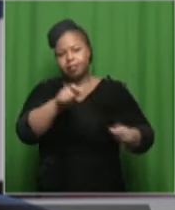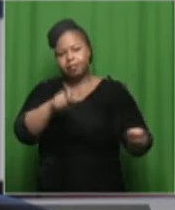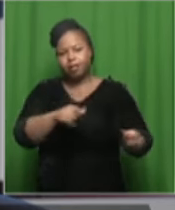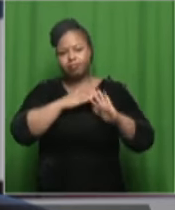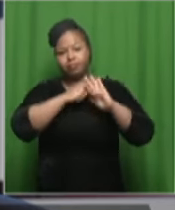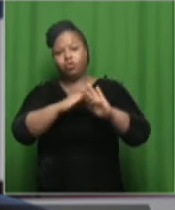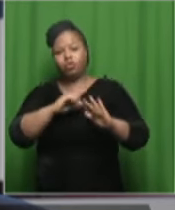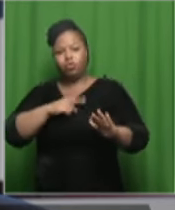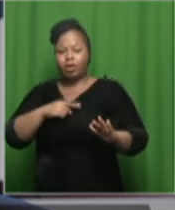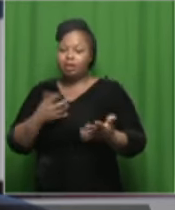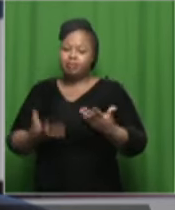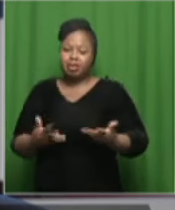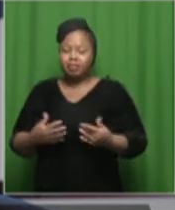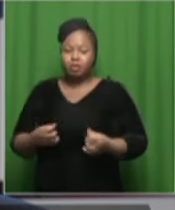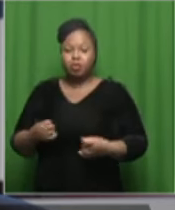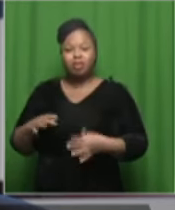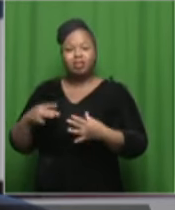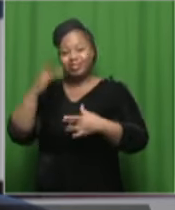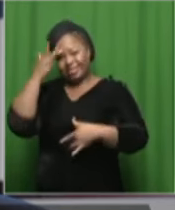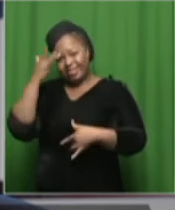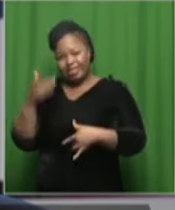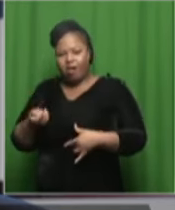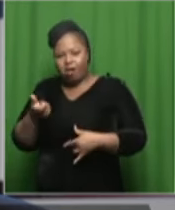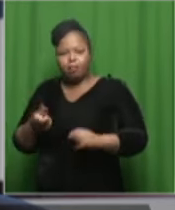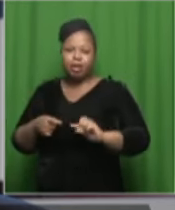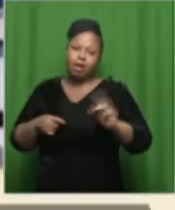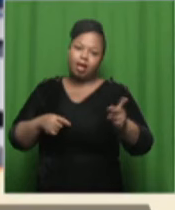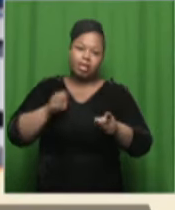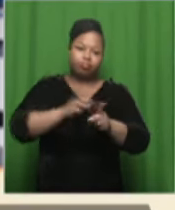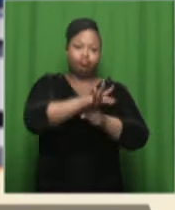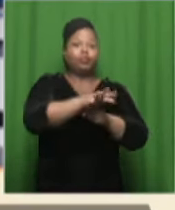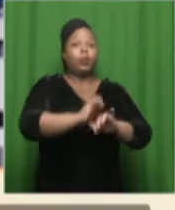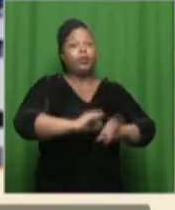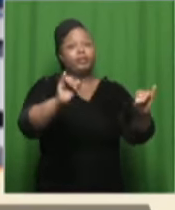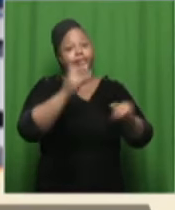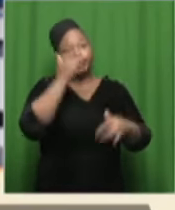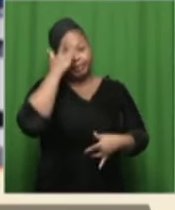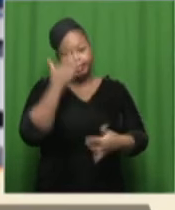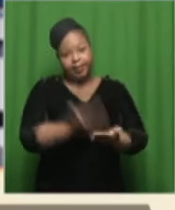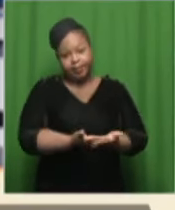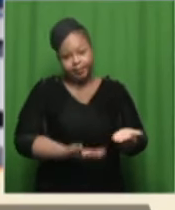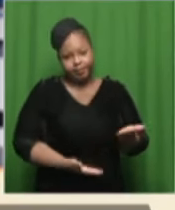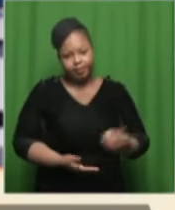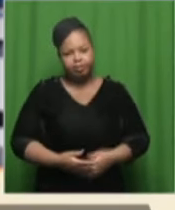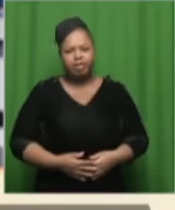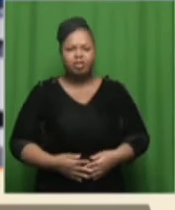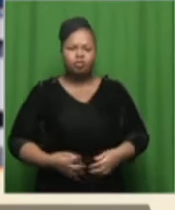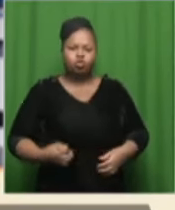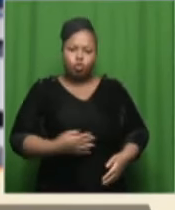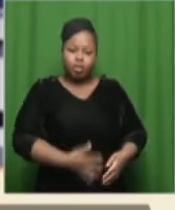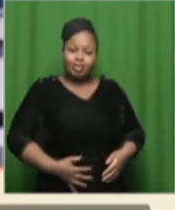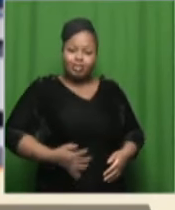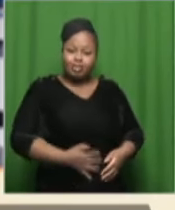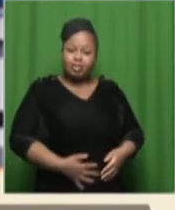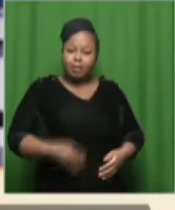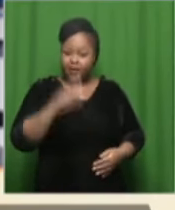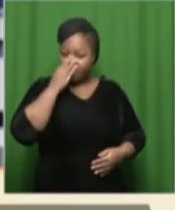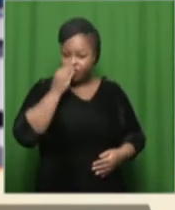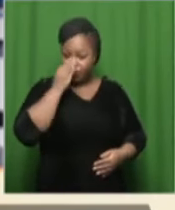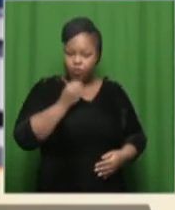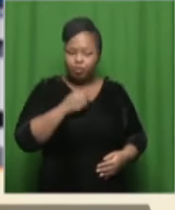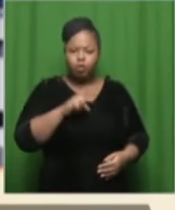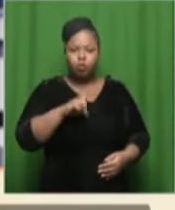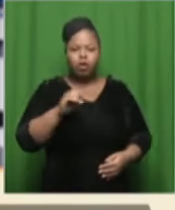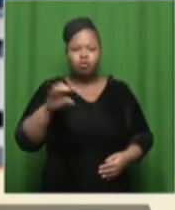because you may not get it that severely, but others may. Absolutely. I wonder also, stomach flu is something that I've heard. There was